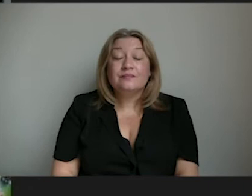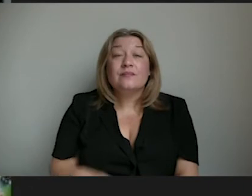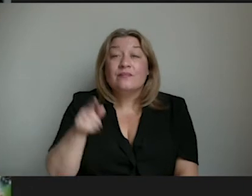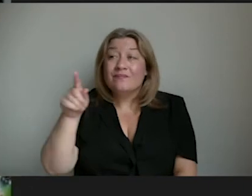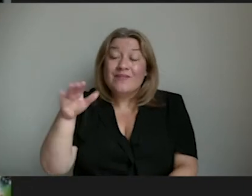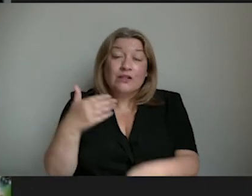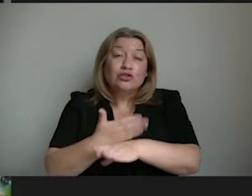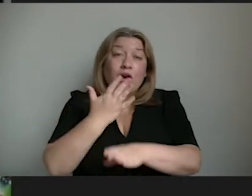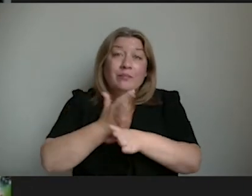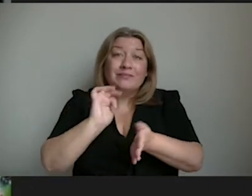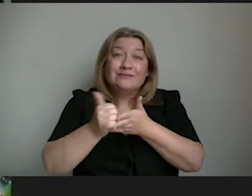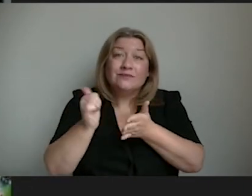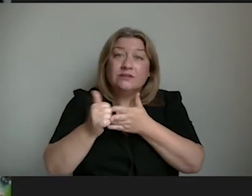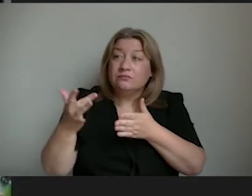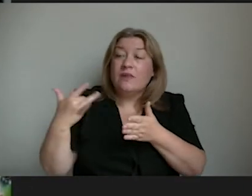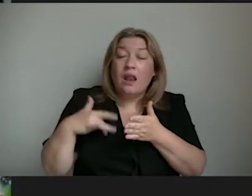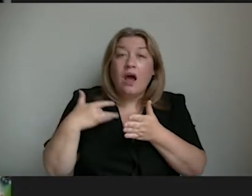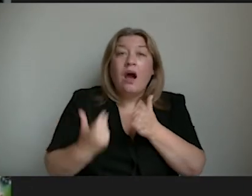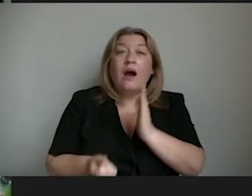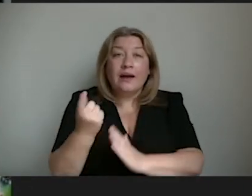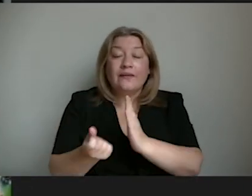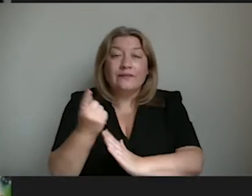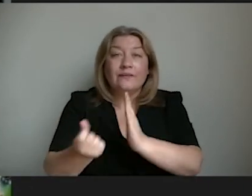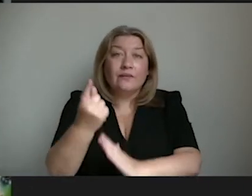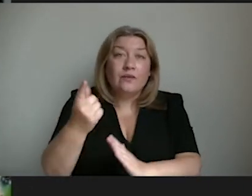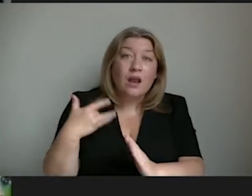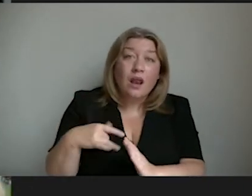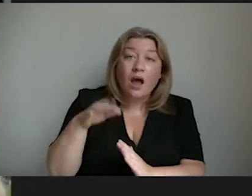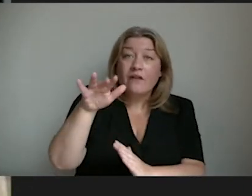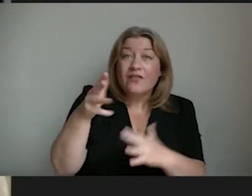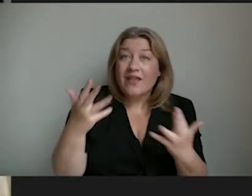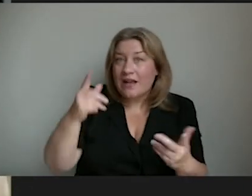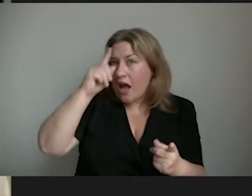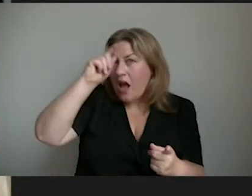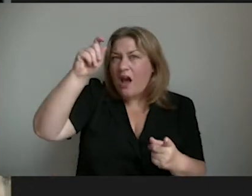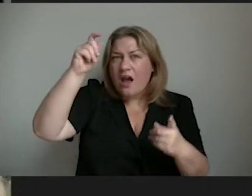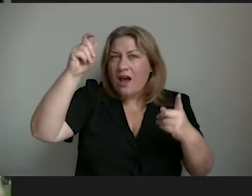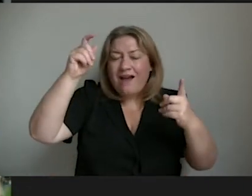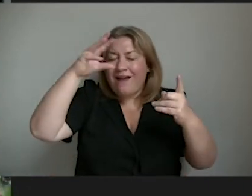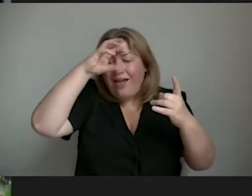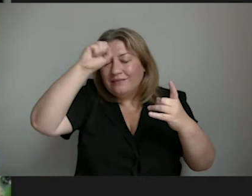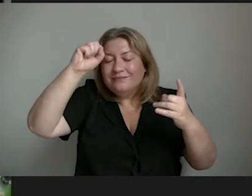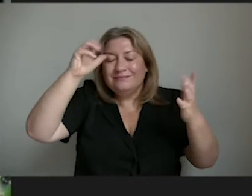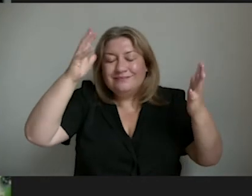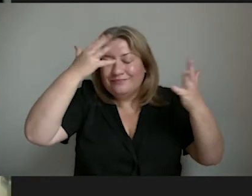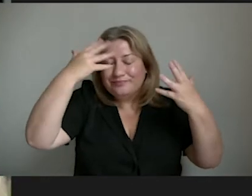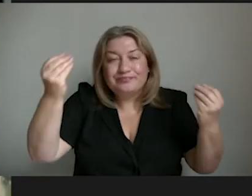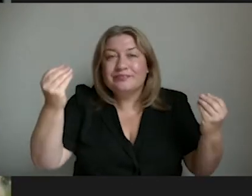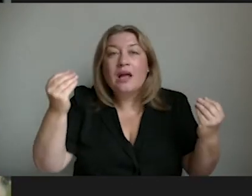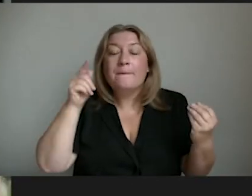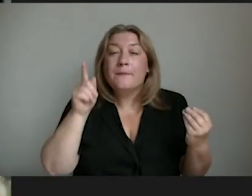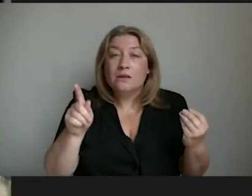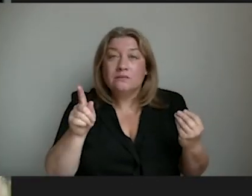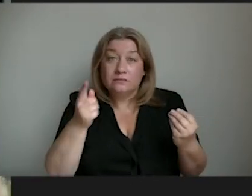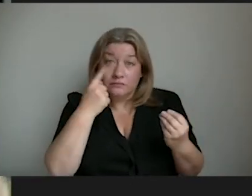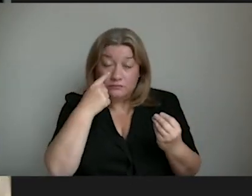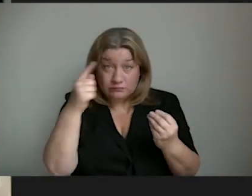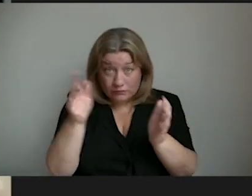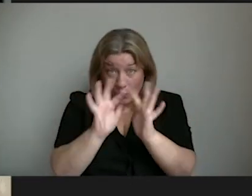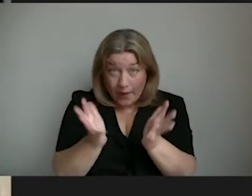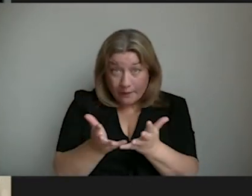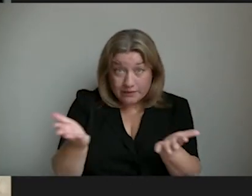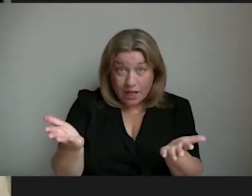vacancies become live on a regular basis. So whether there's anything live right now off the top of my head, I would not be able to tell